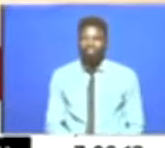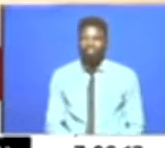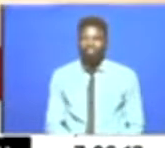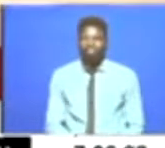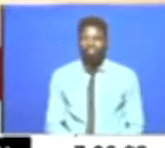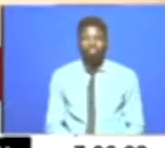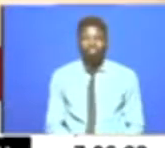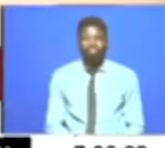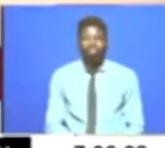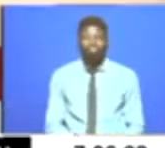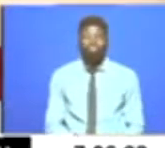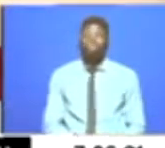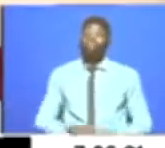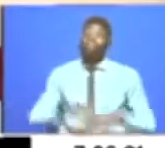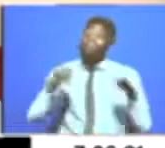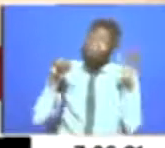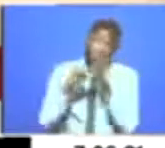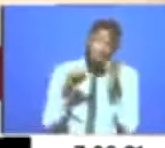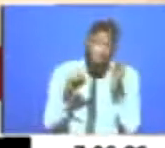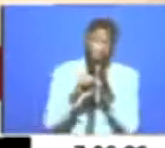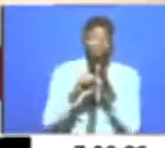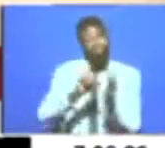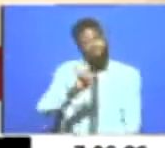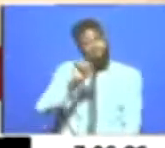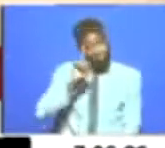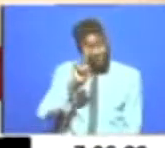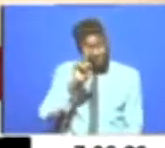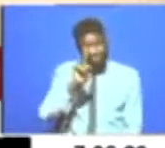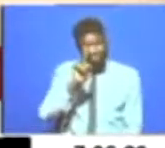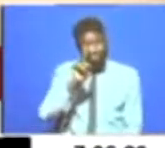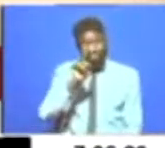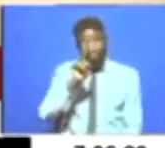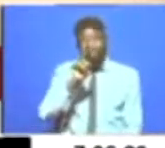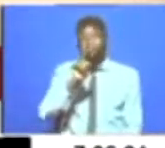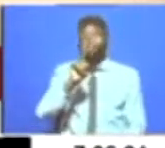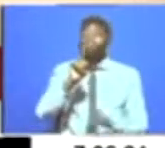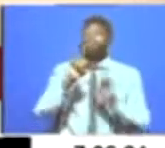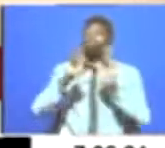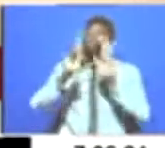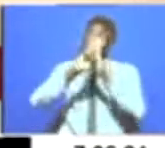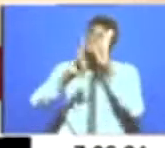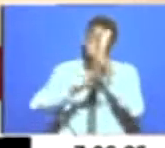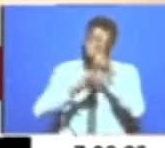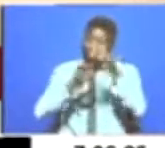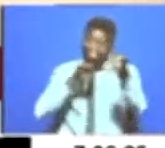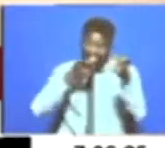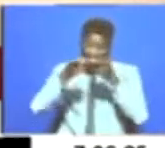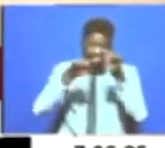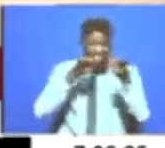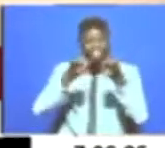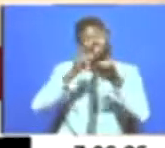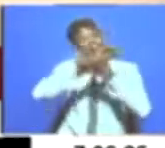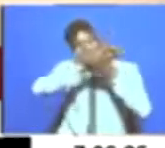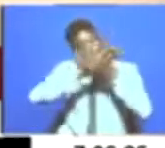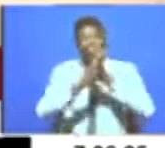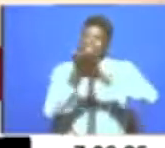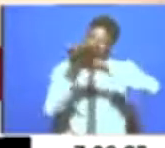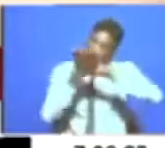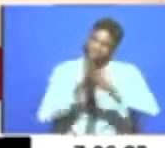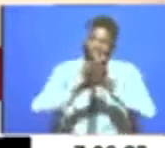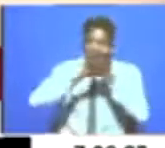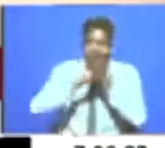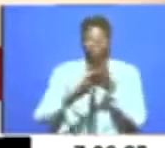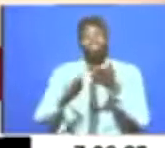Problem number one, total breakdown of the regulation of the sector. No regulation at all. The sector